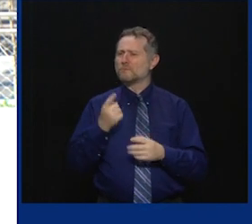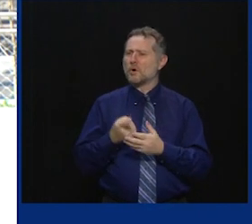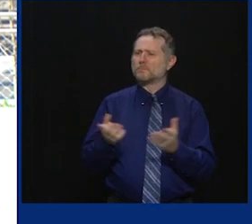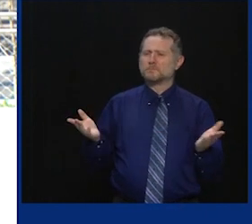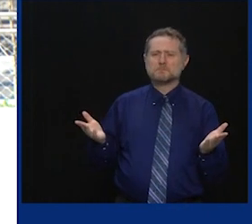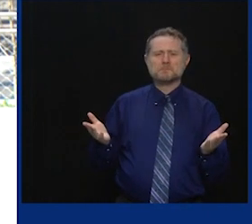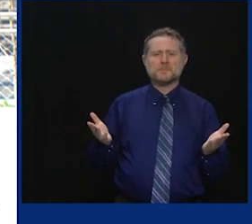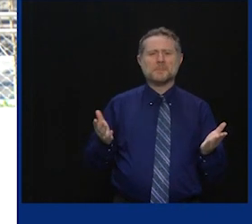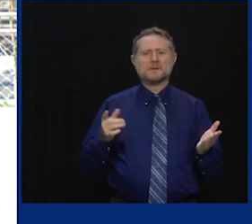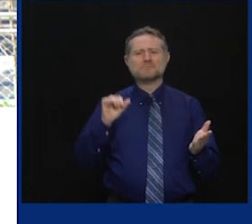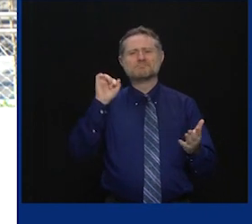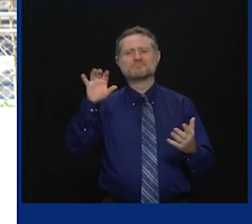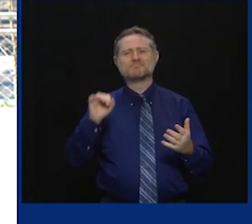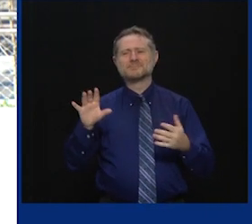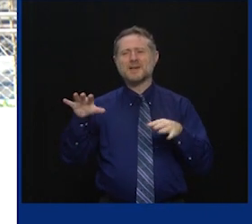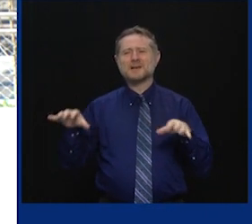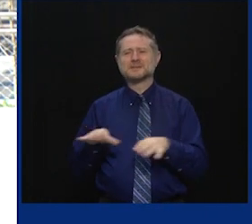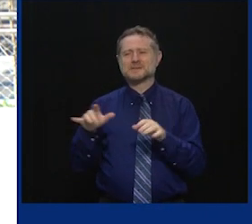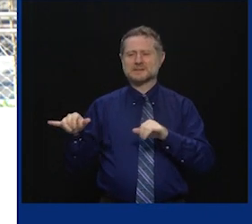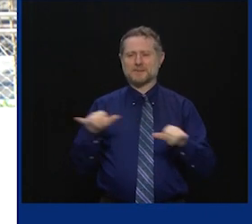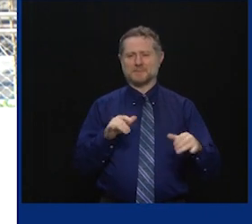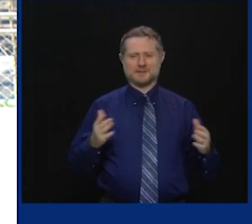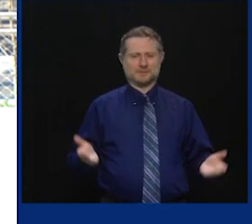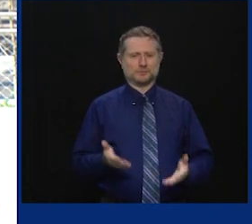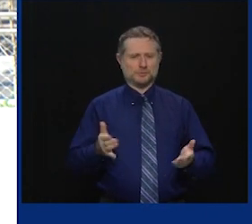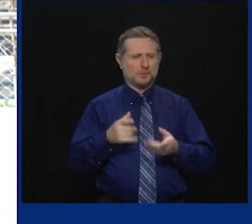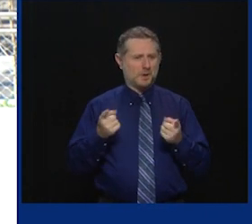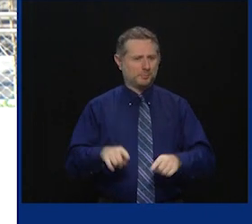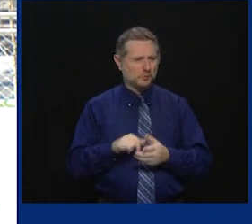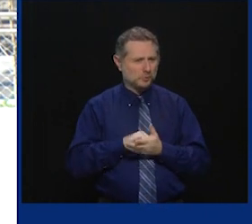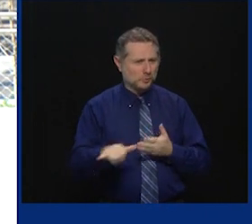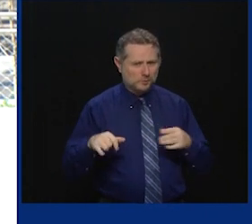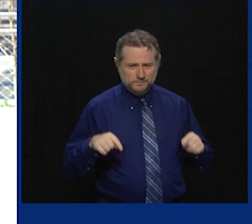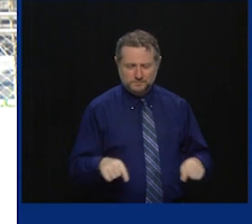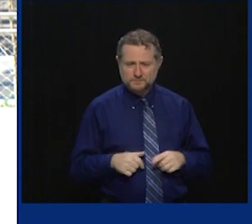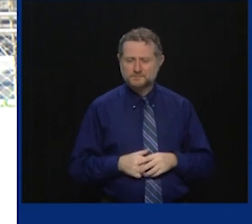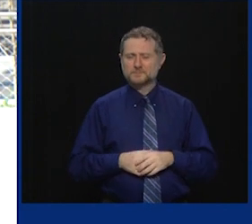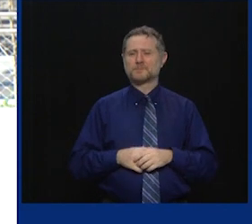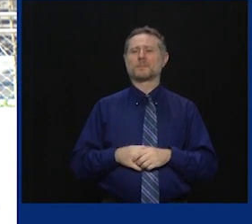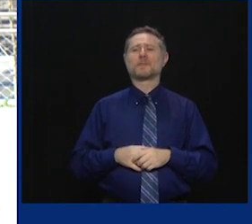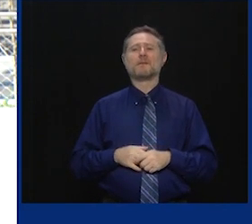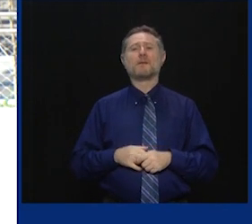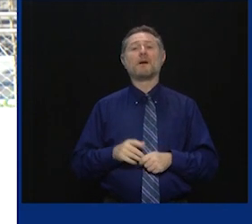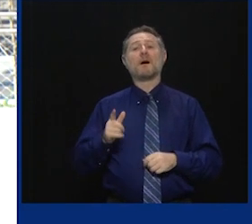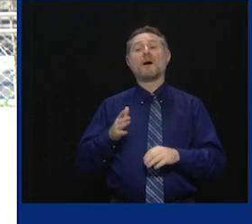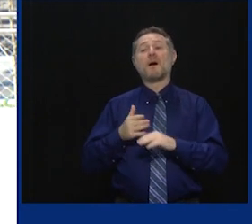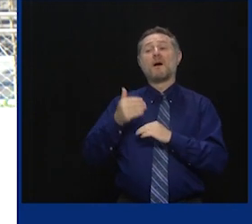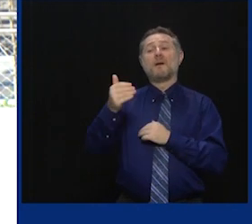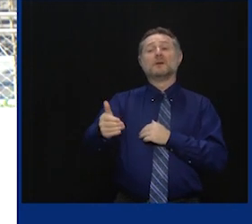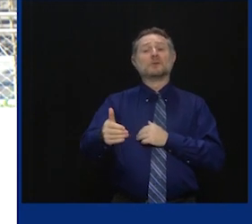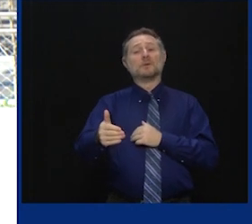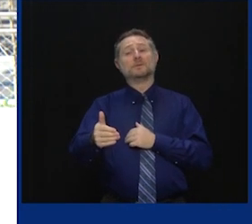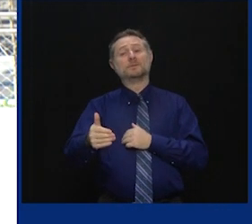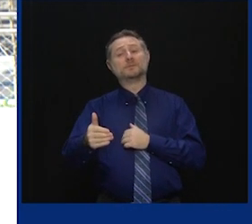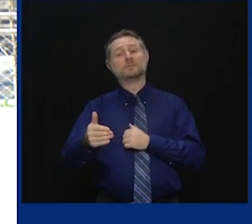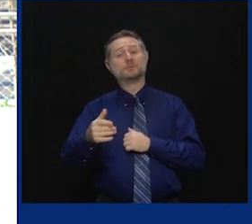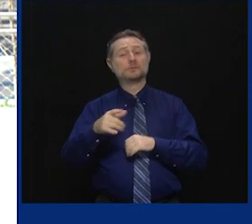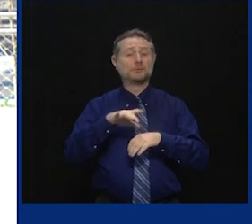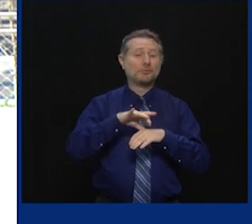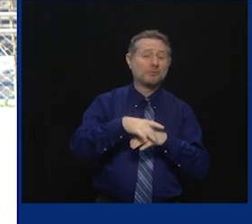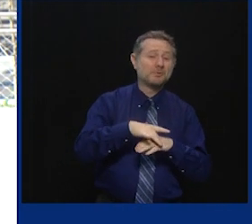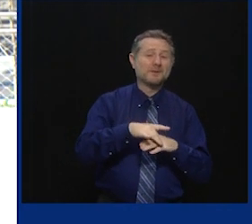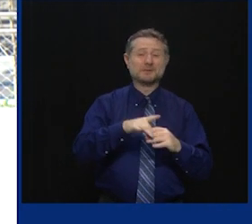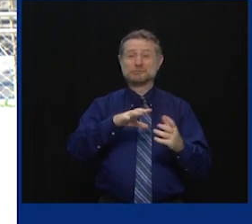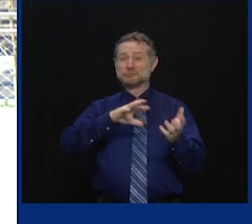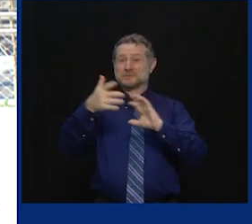the governor is taking here in New York. Because on the other side of this crisis, we all know there's opportunity.